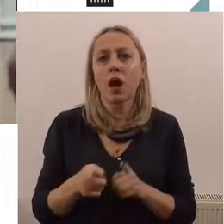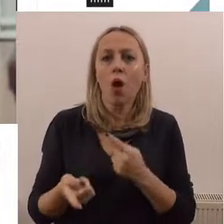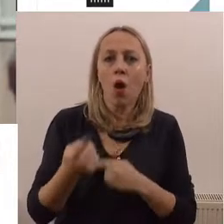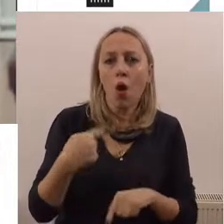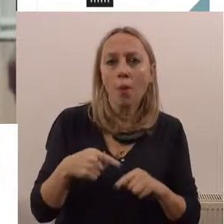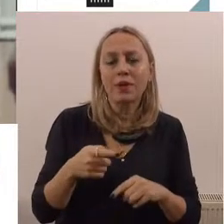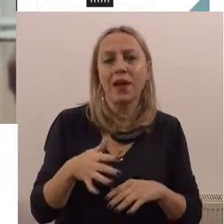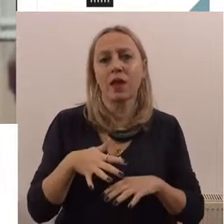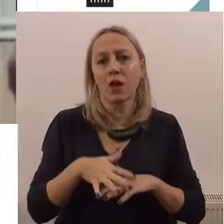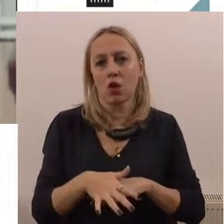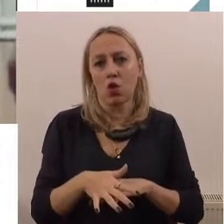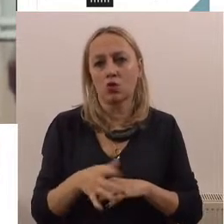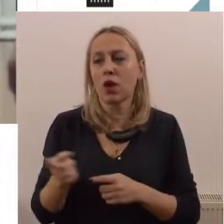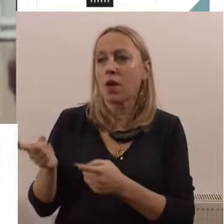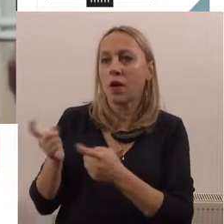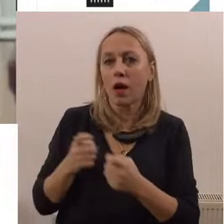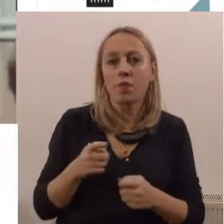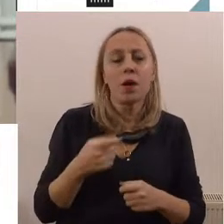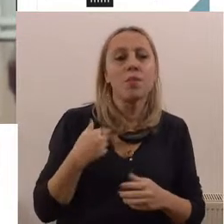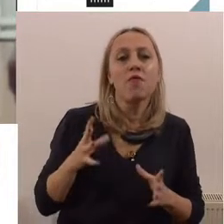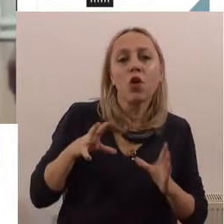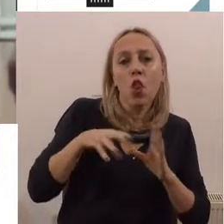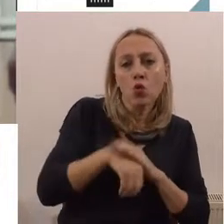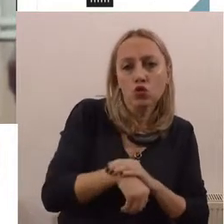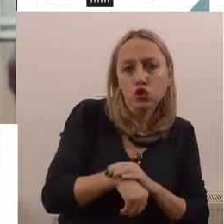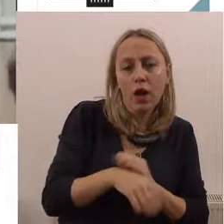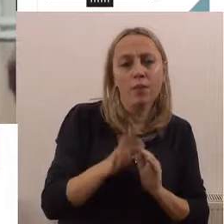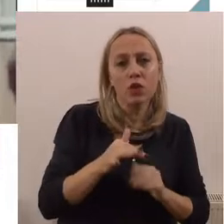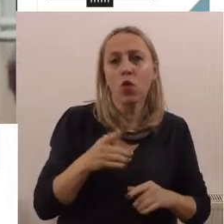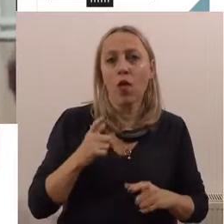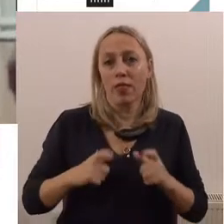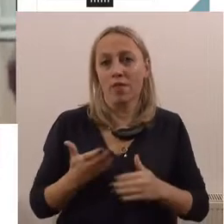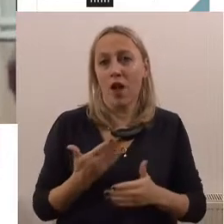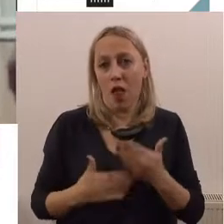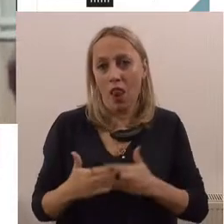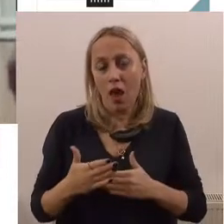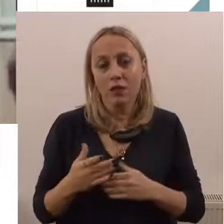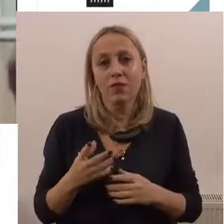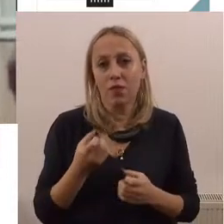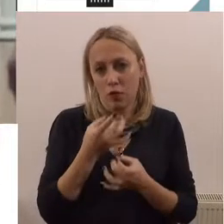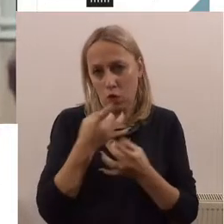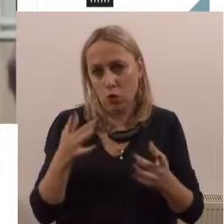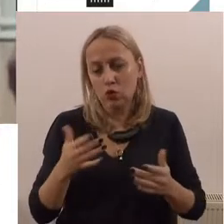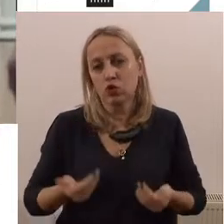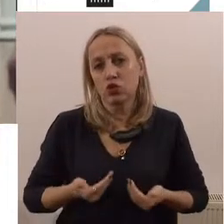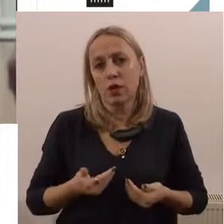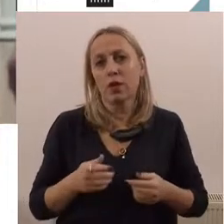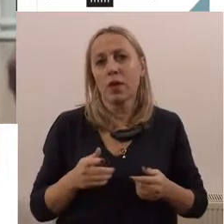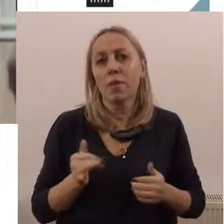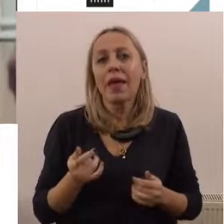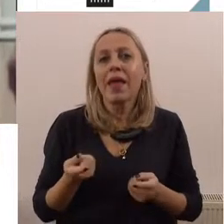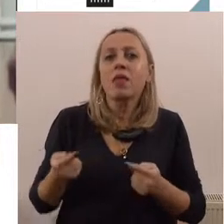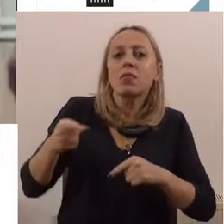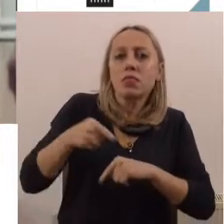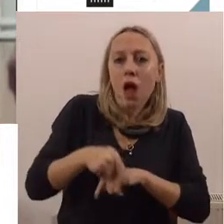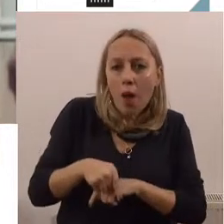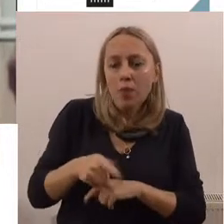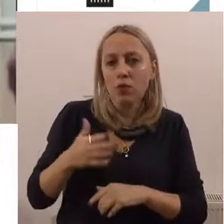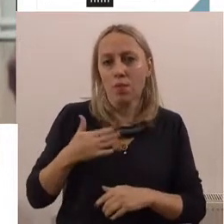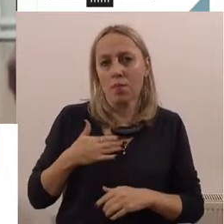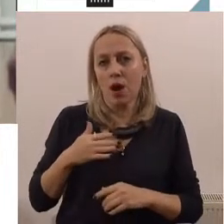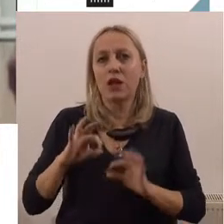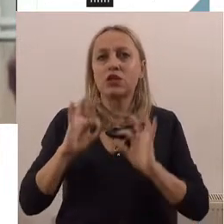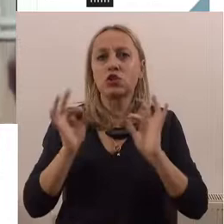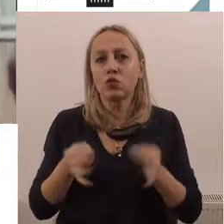emerging them into the context, we involve them in this work, we include them in the cultural context of